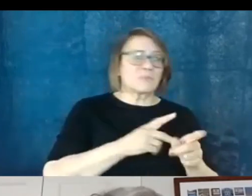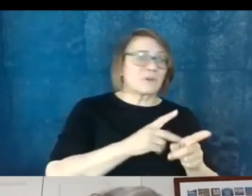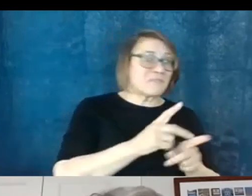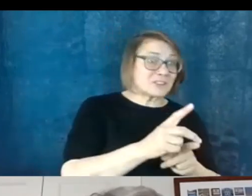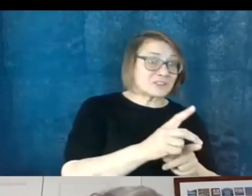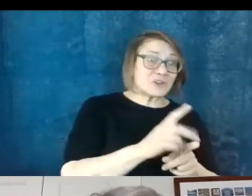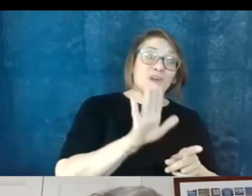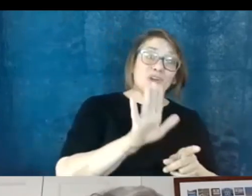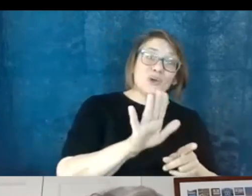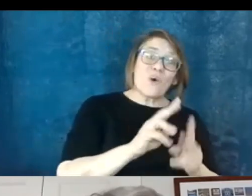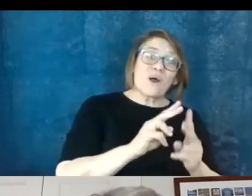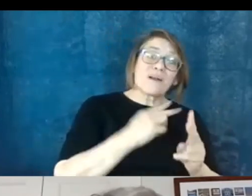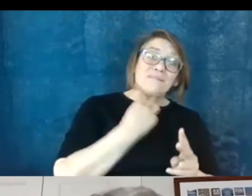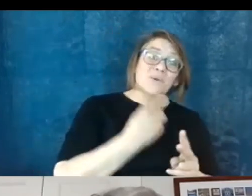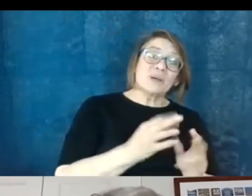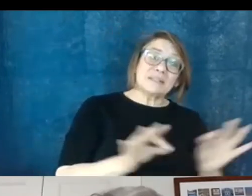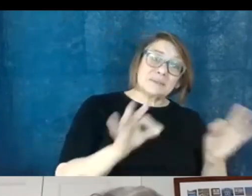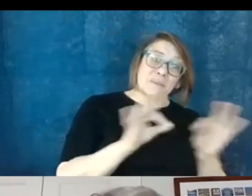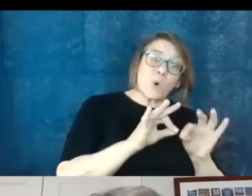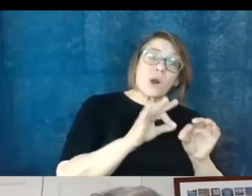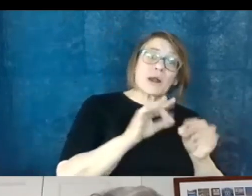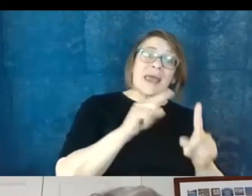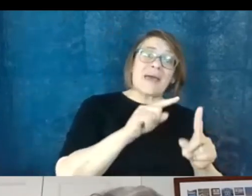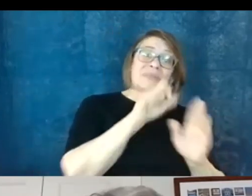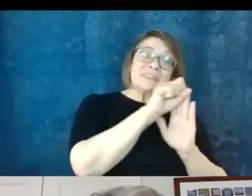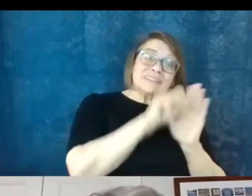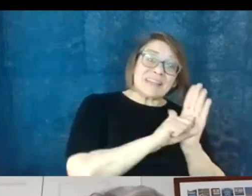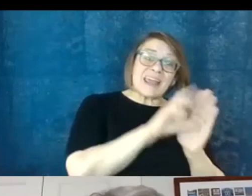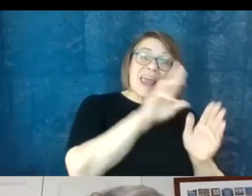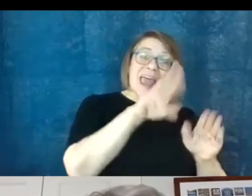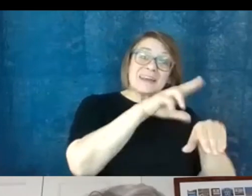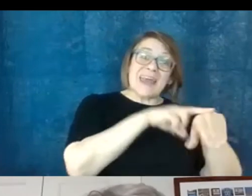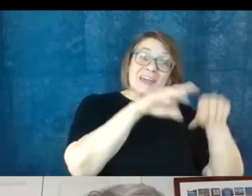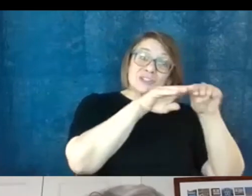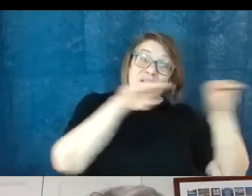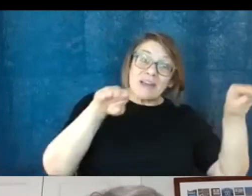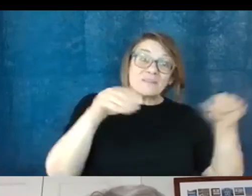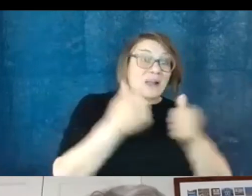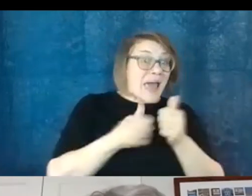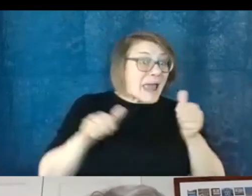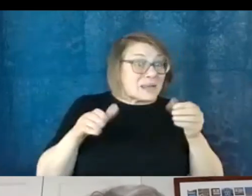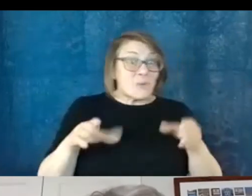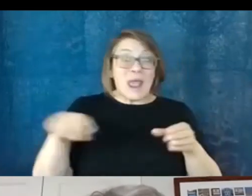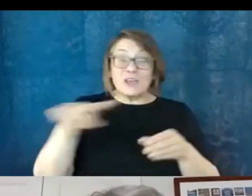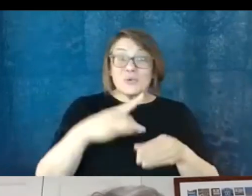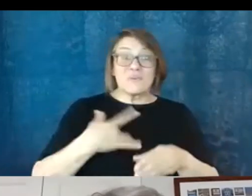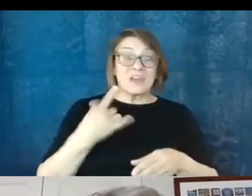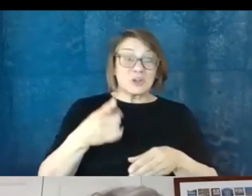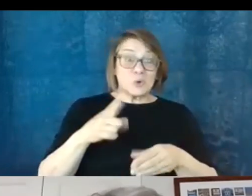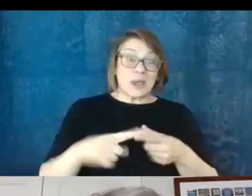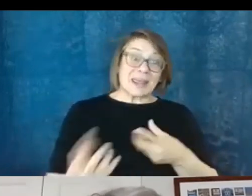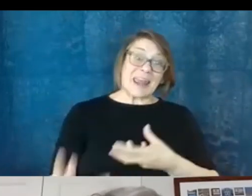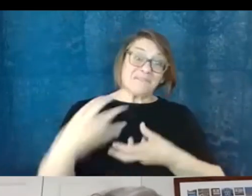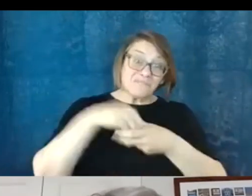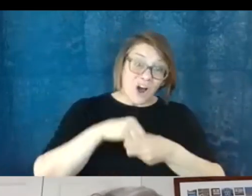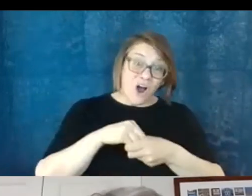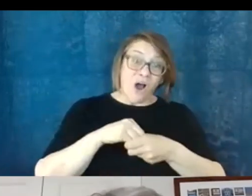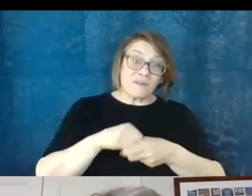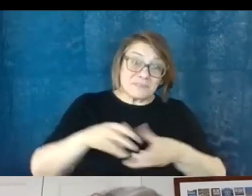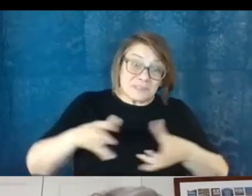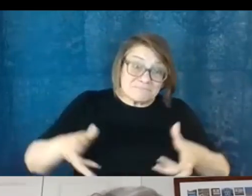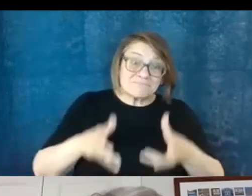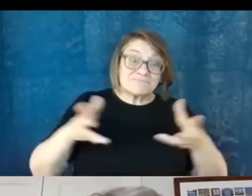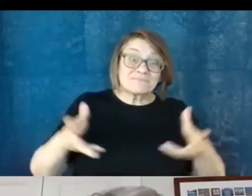voice matters on that state and that national level. So any way that you feel like you can get involved and let your voice